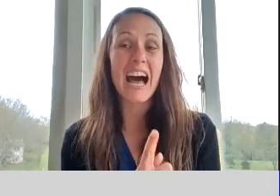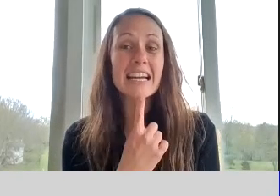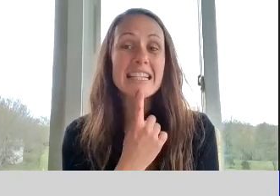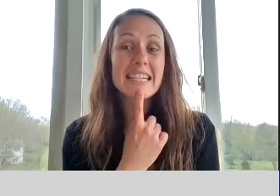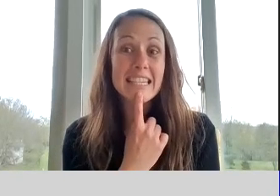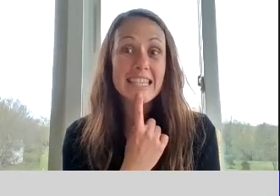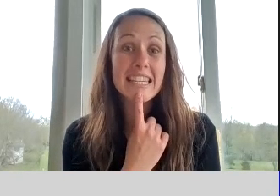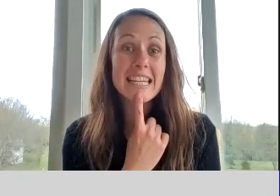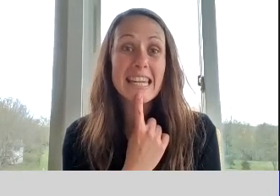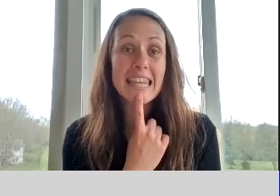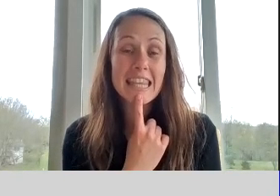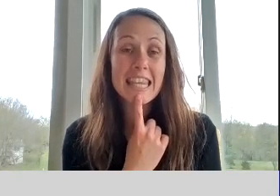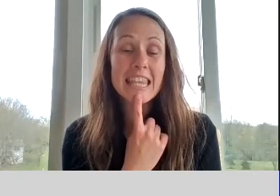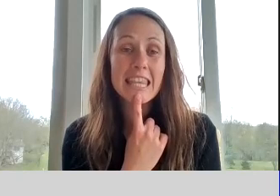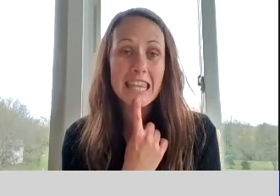A